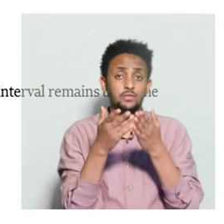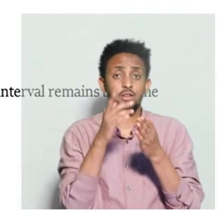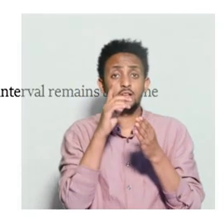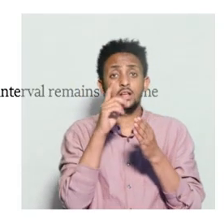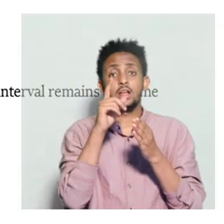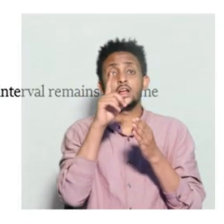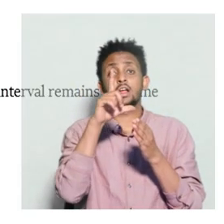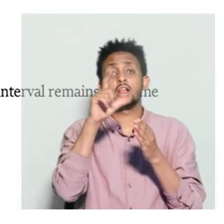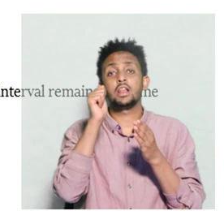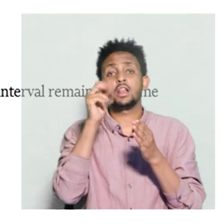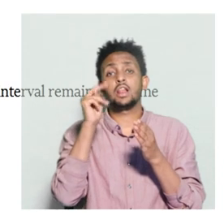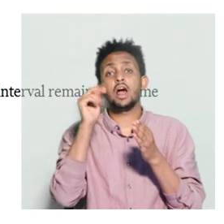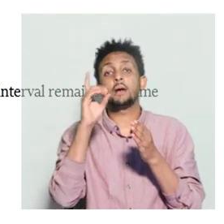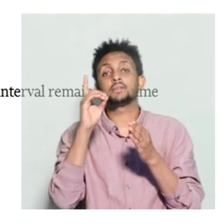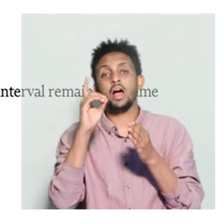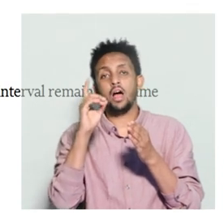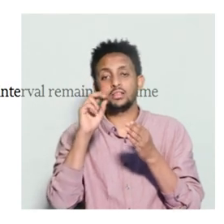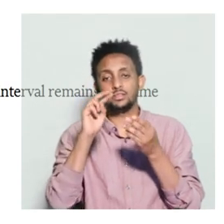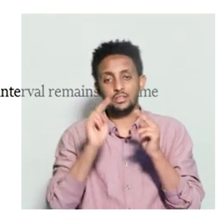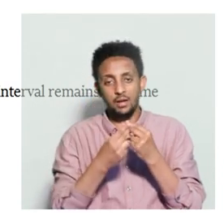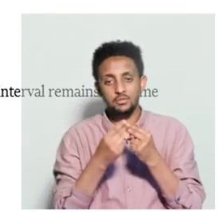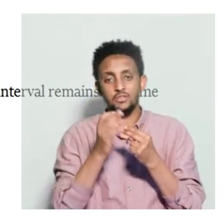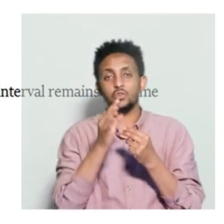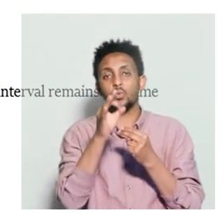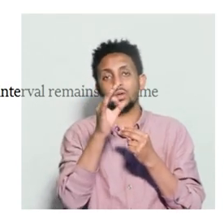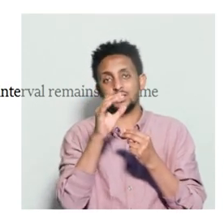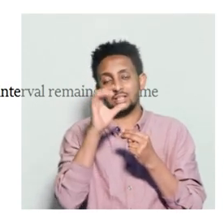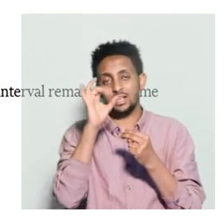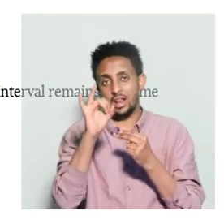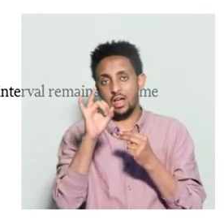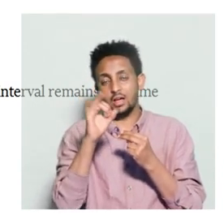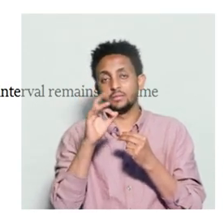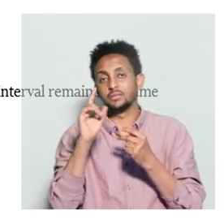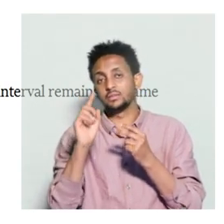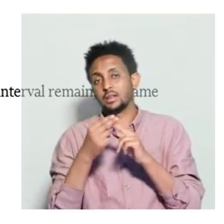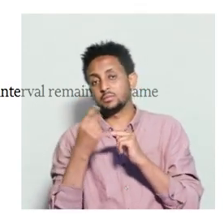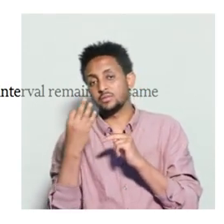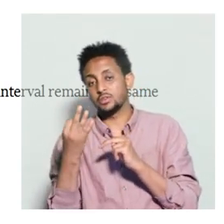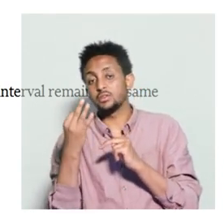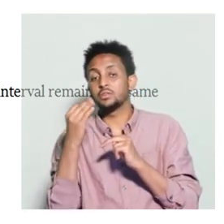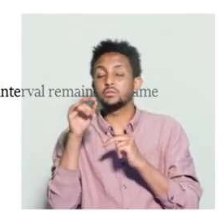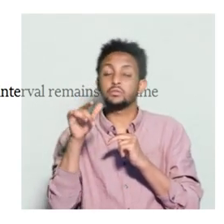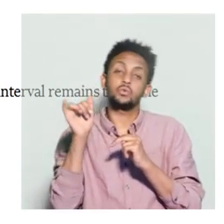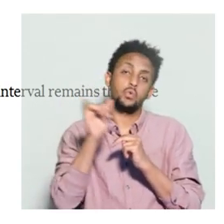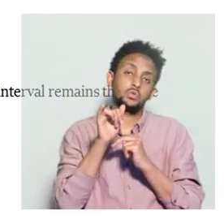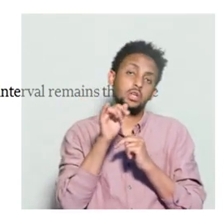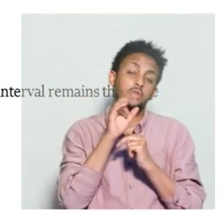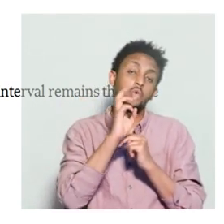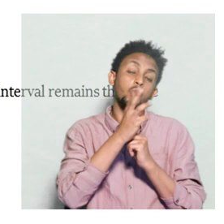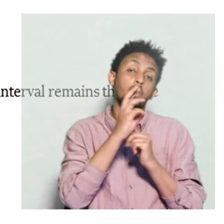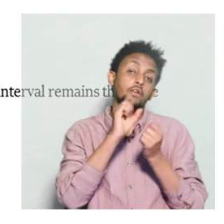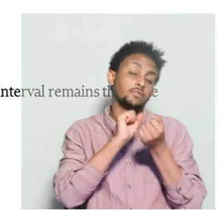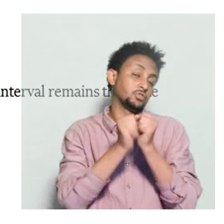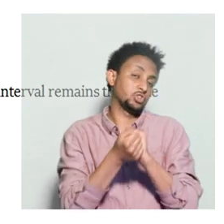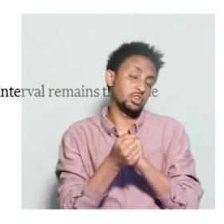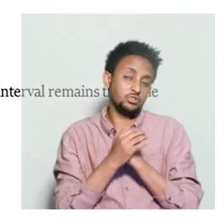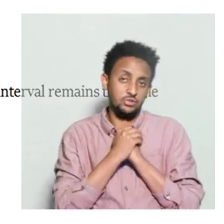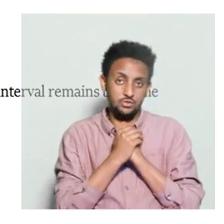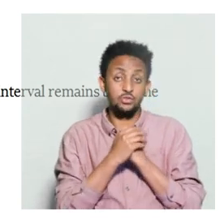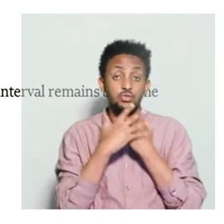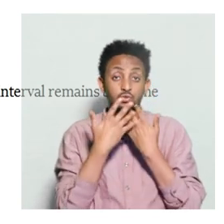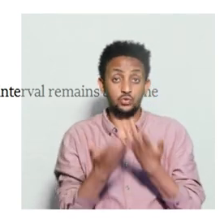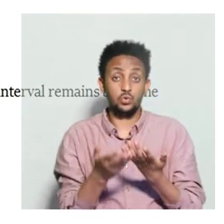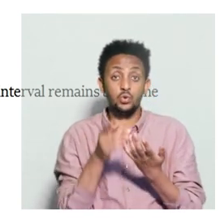lambda times frequency. If the velocity changes and if the frequency remains constant, the wavelength also changes.